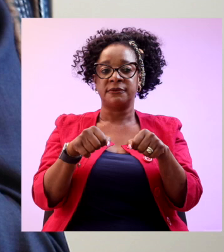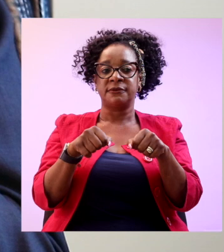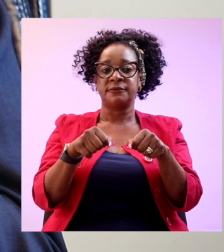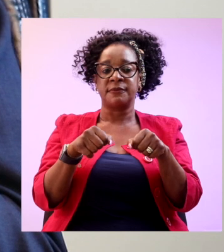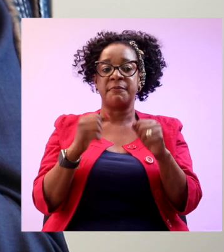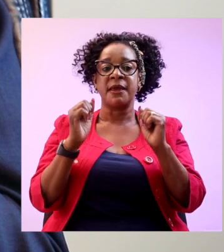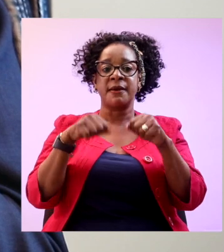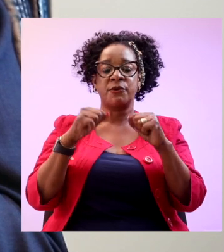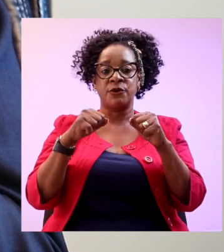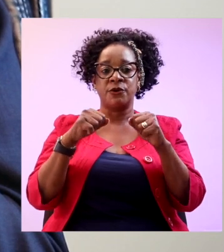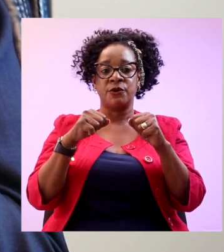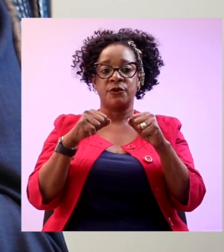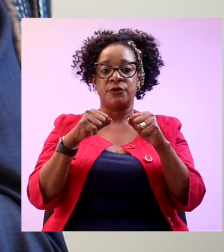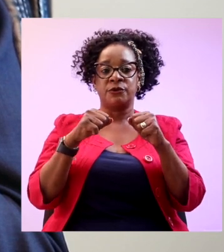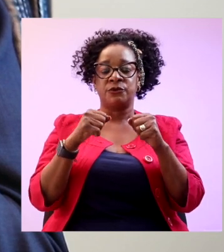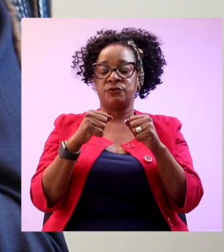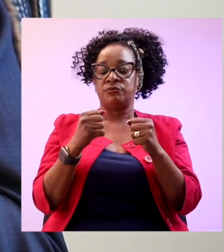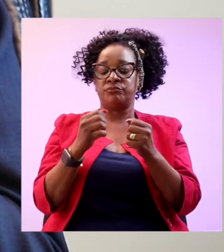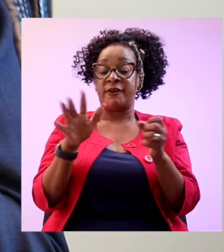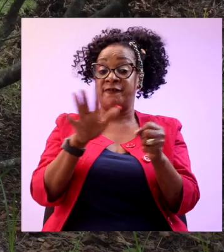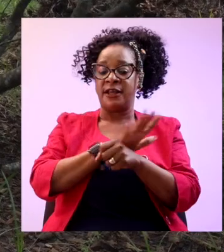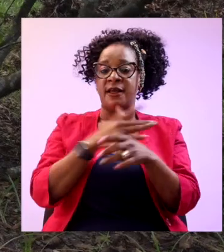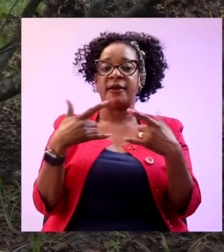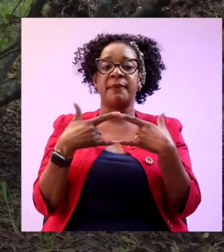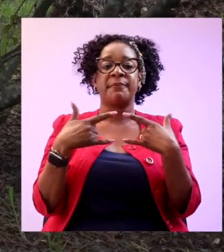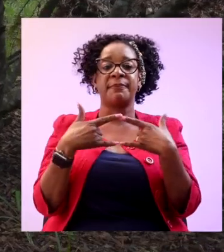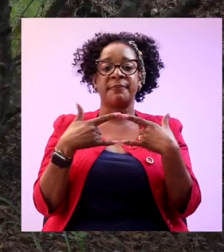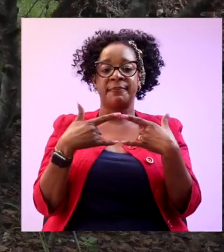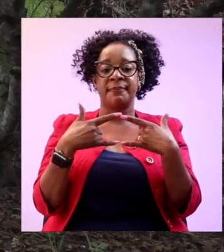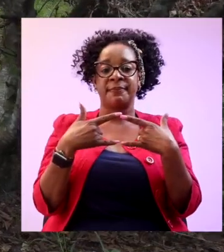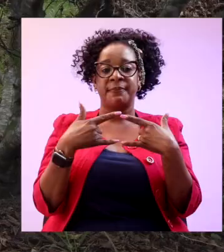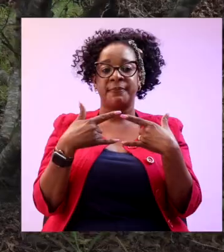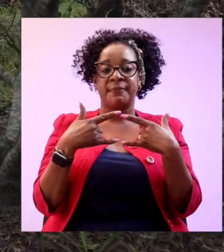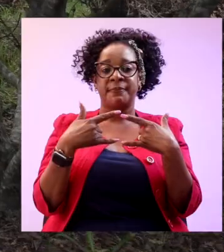to be able to undo that gap.